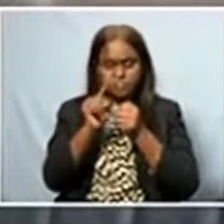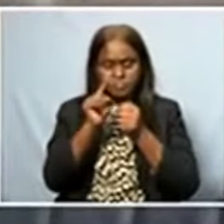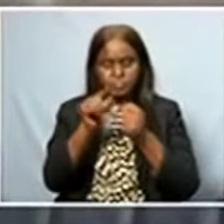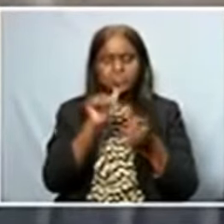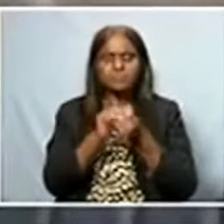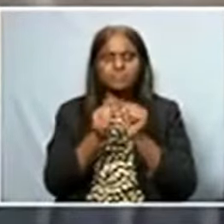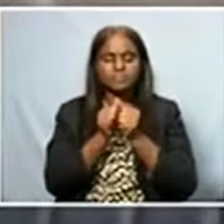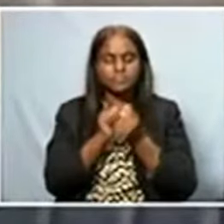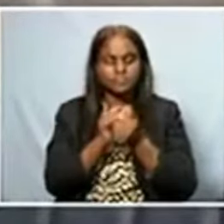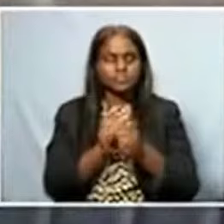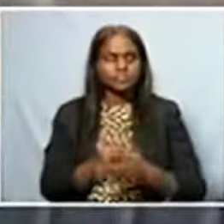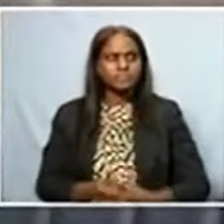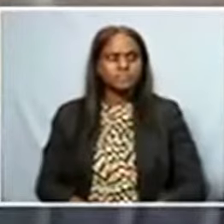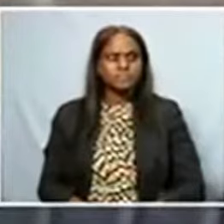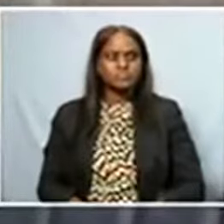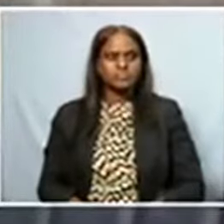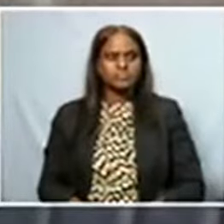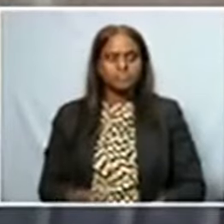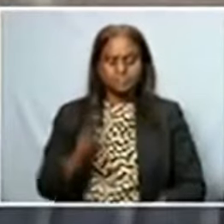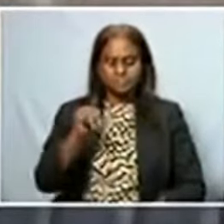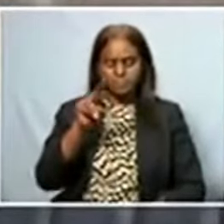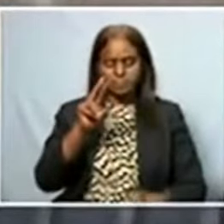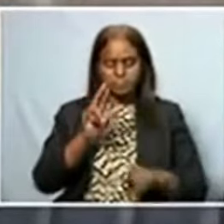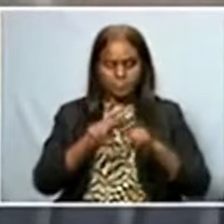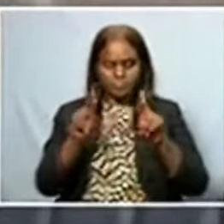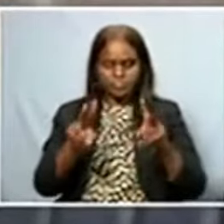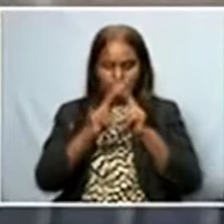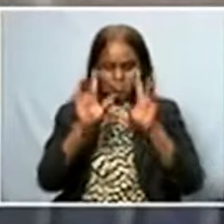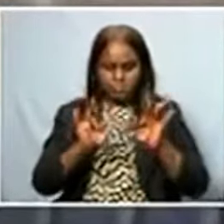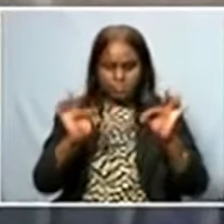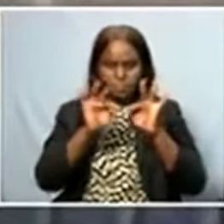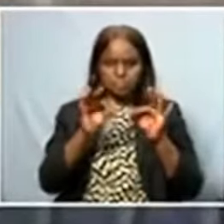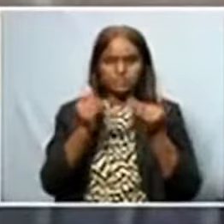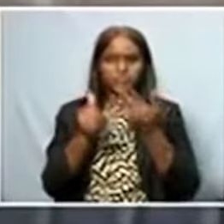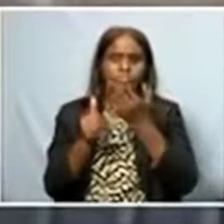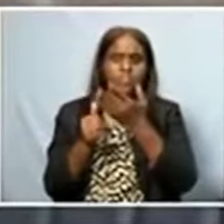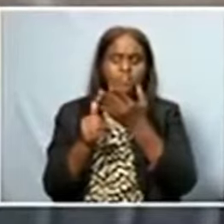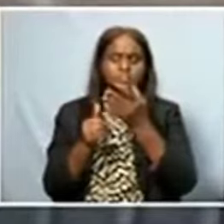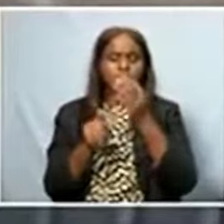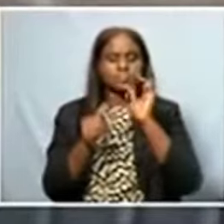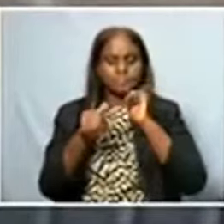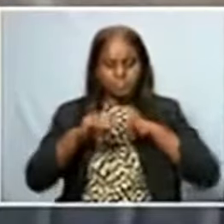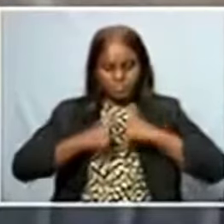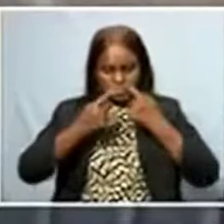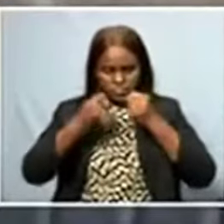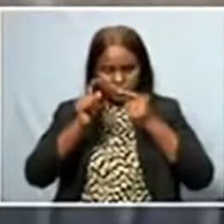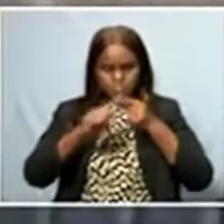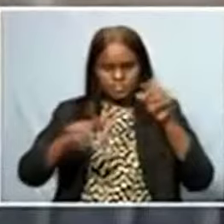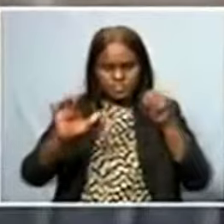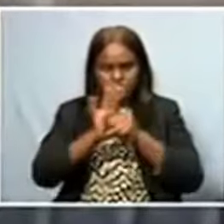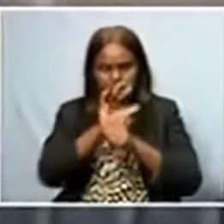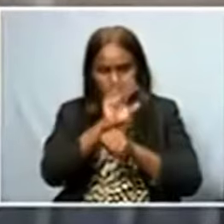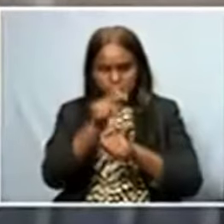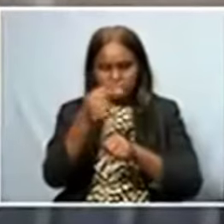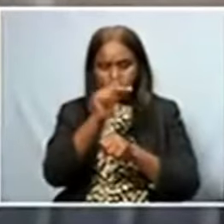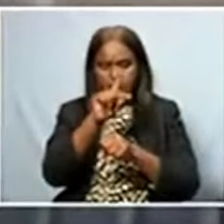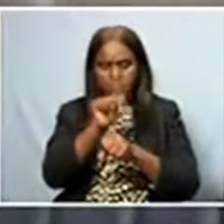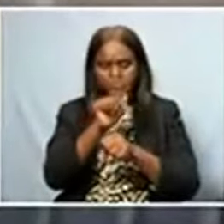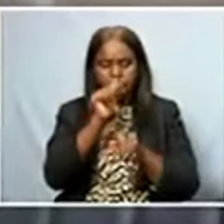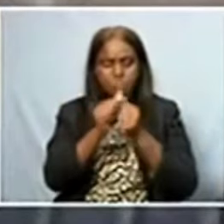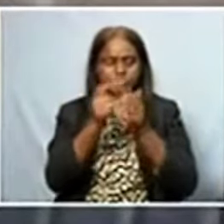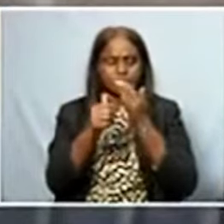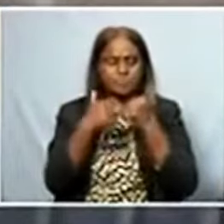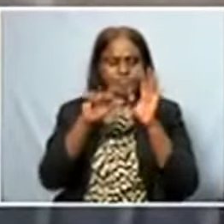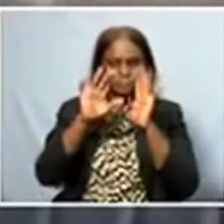implications. Mr. Chairperson, it is important that we try and fill that gap which has